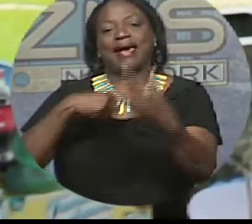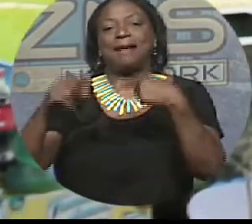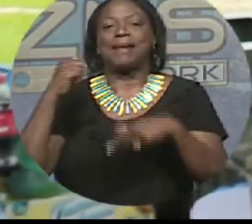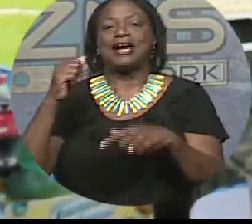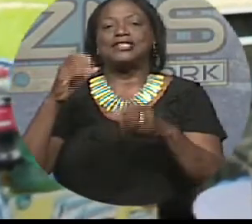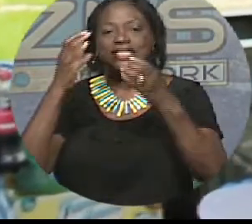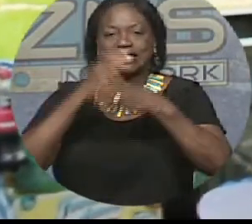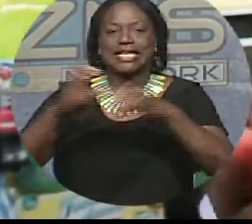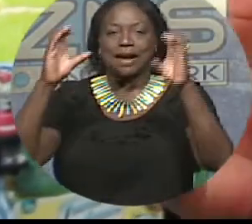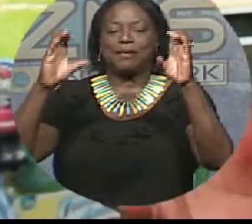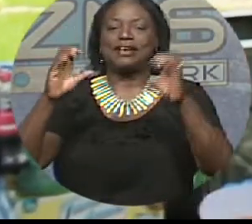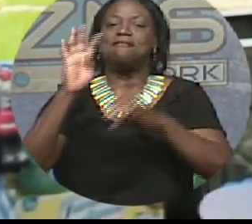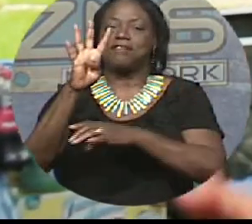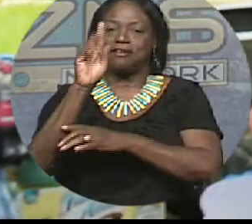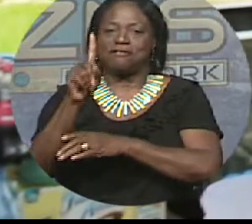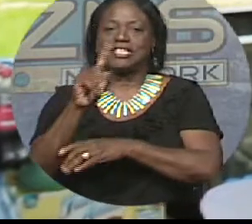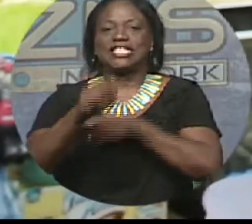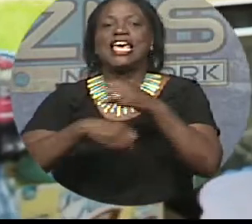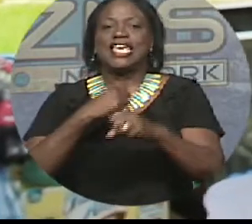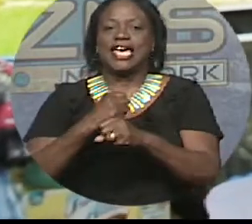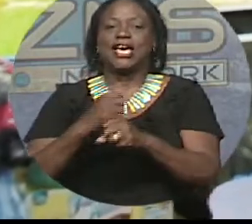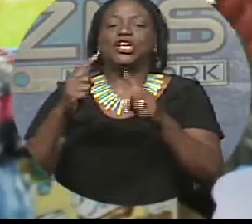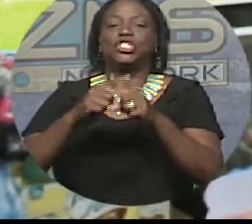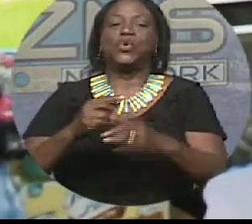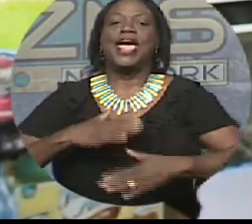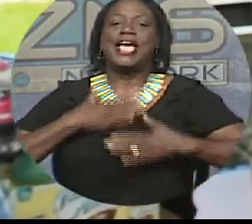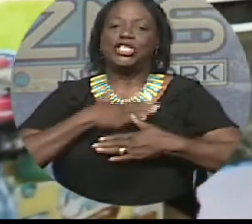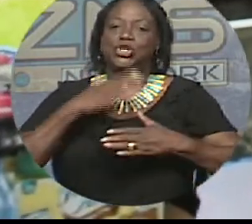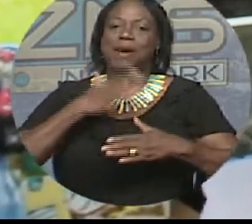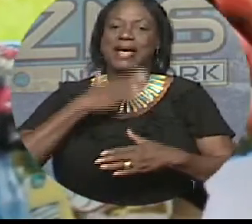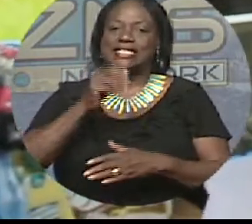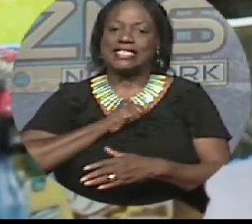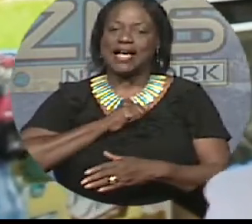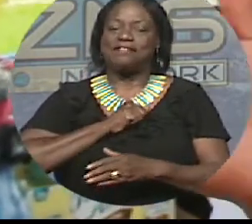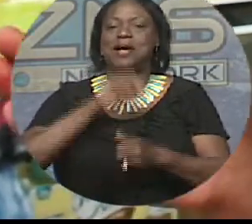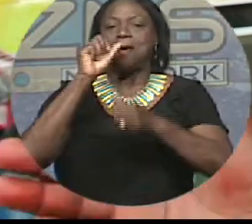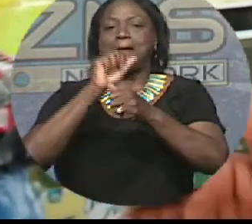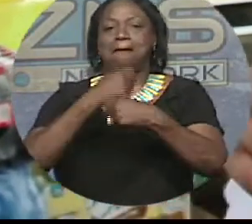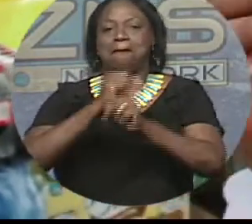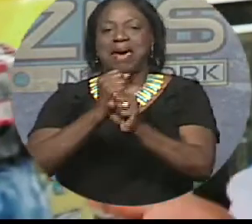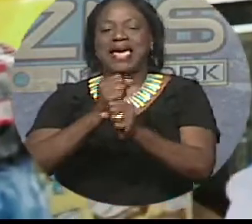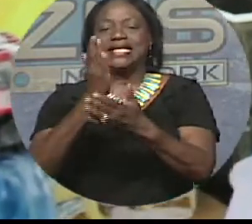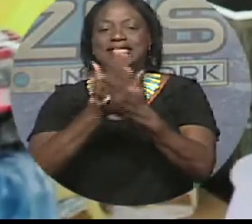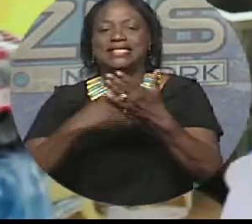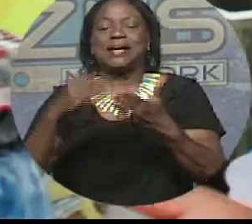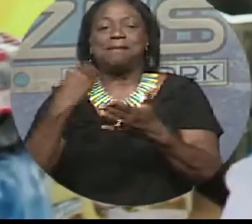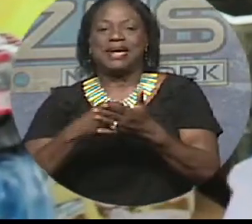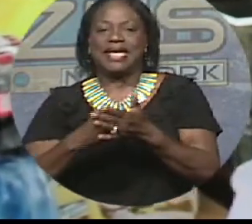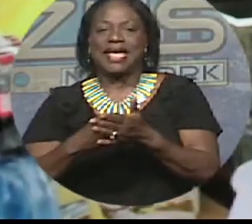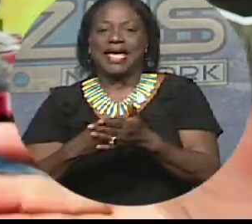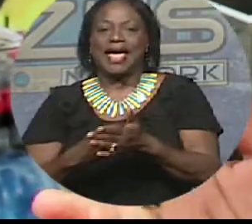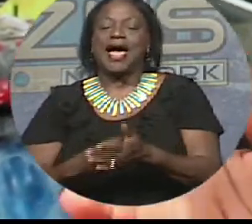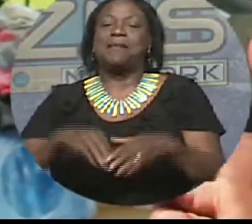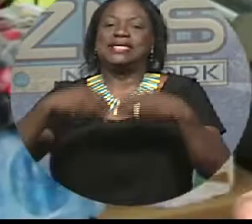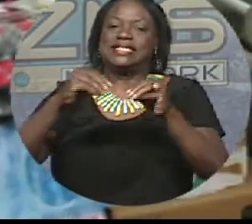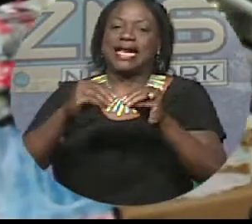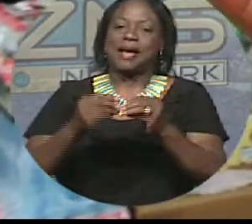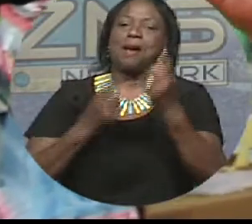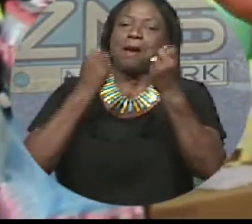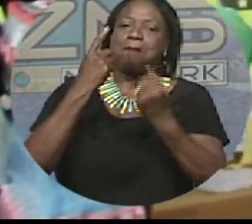41 anniversary of the Bahamas. I came to enjoy myself, also to make some money, just walking down online and selling my popcorn, my cotton candy, my